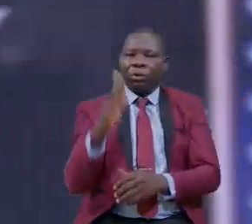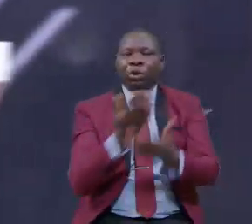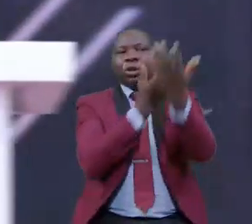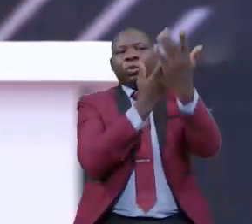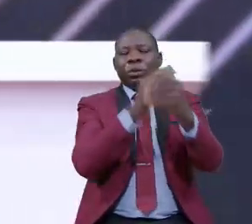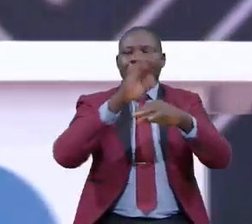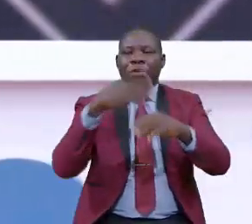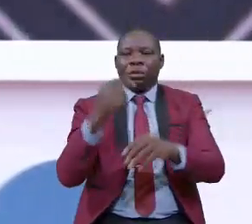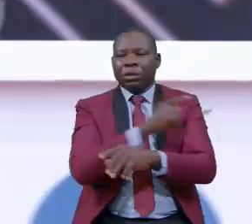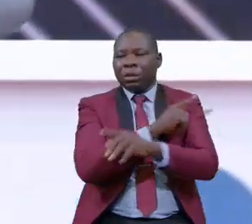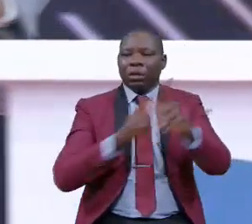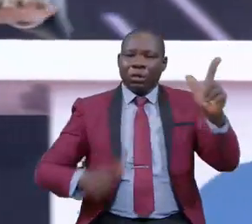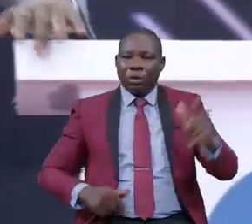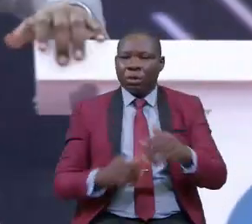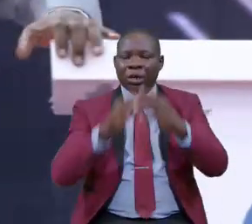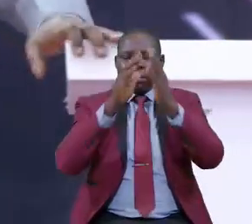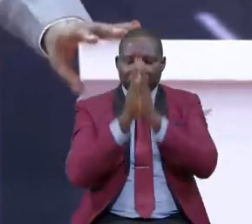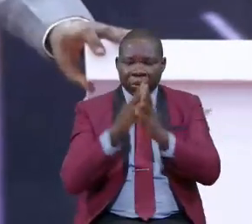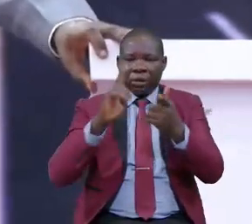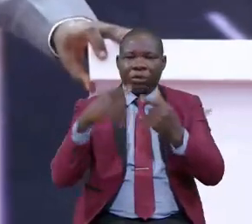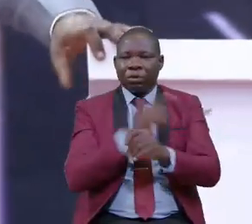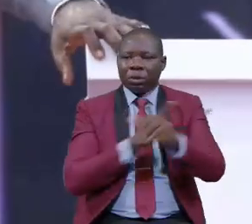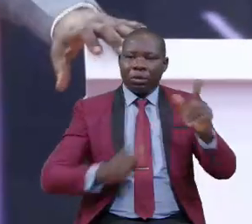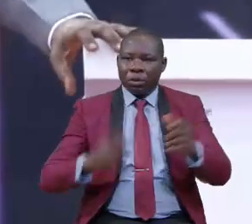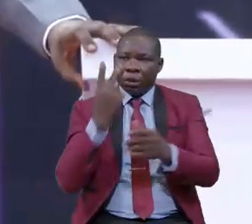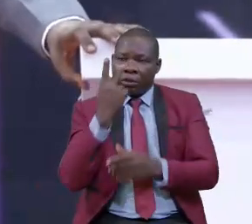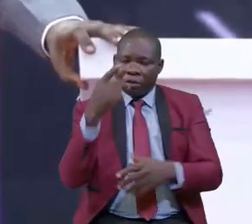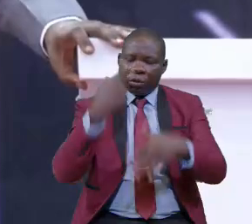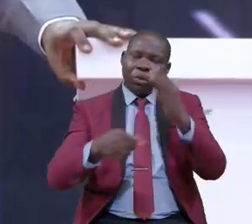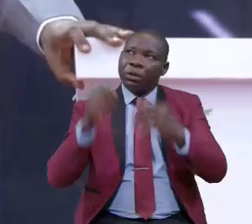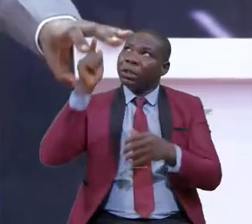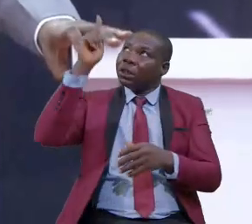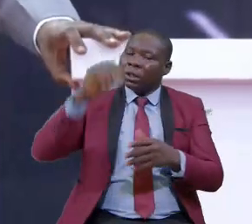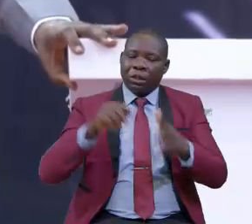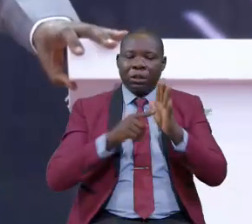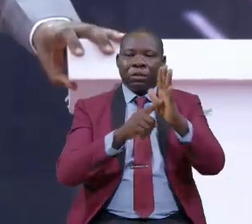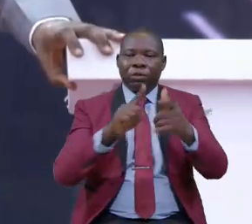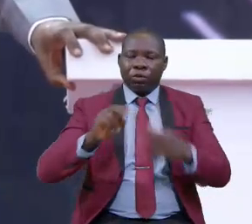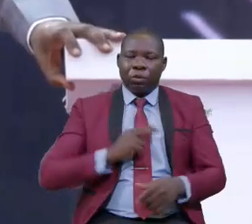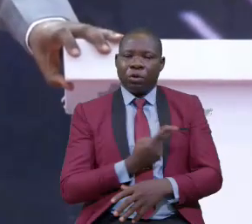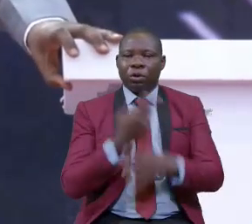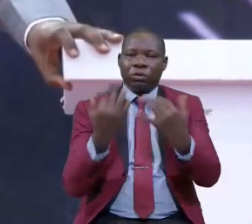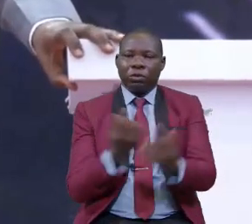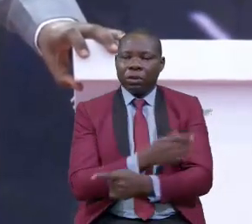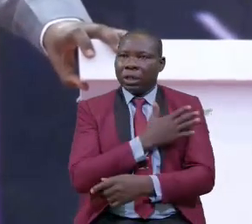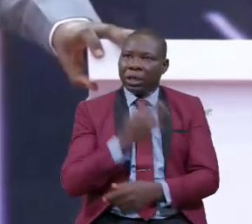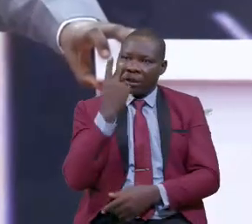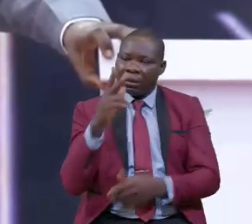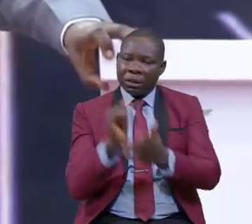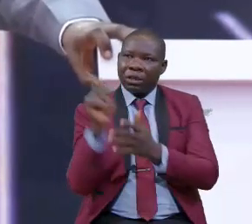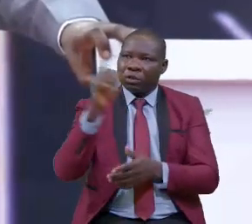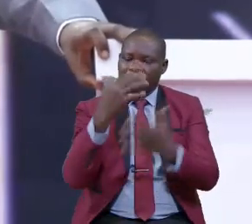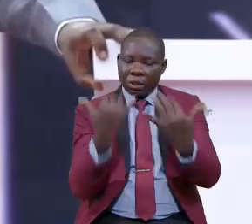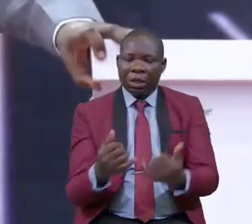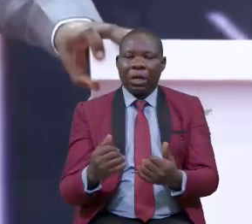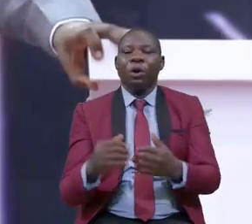See the word he reveals to us today. And see that you now build the tabernacle of